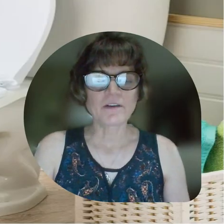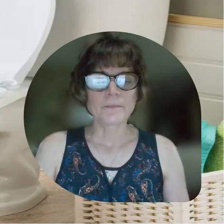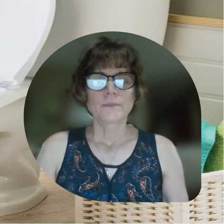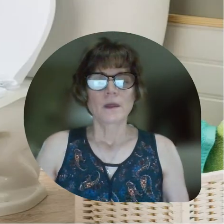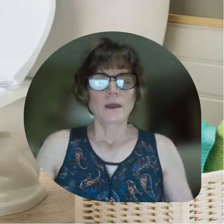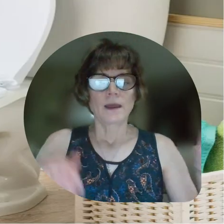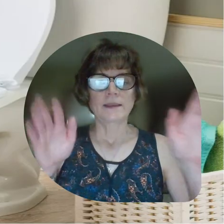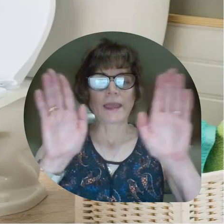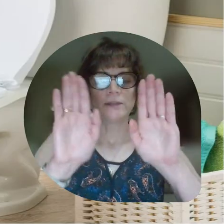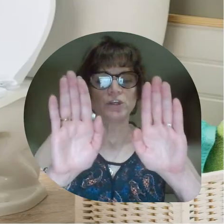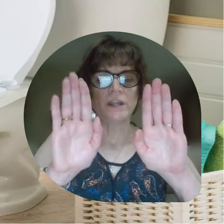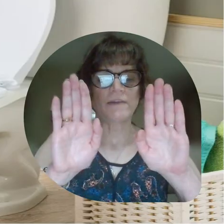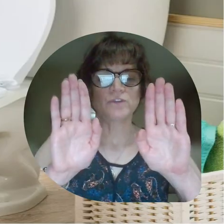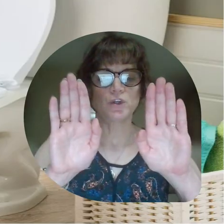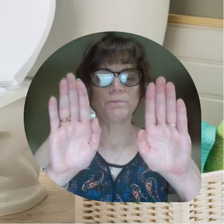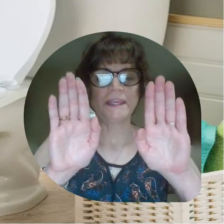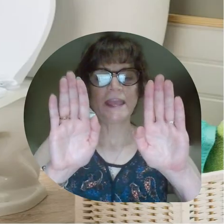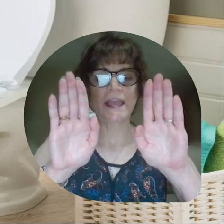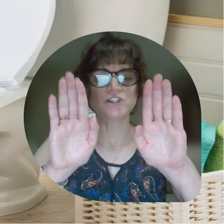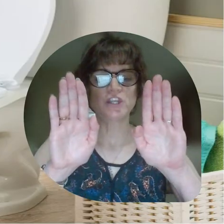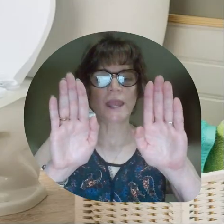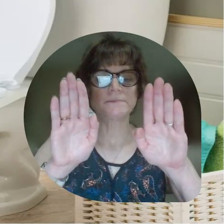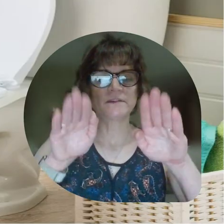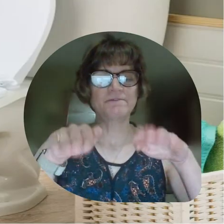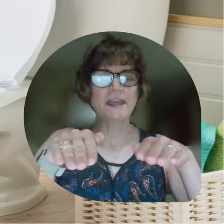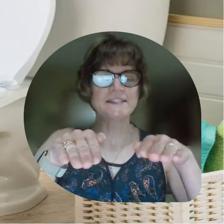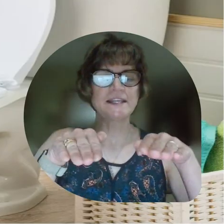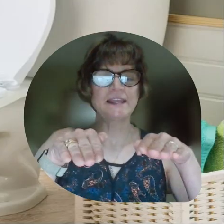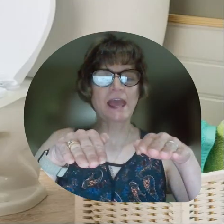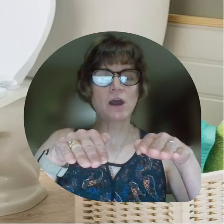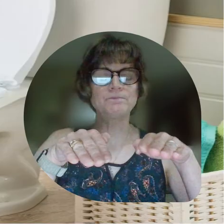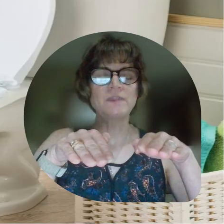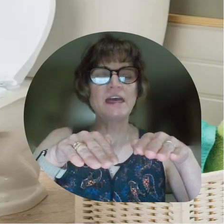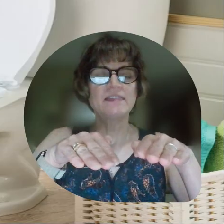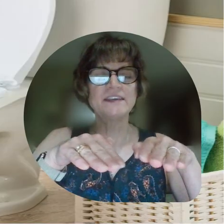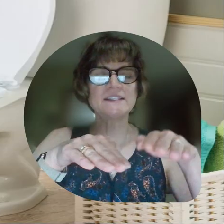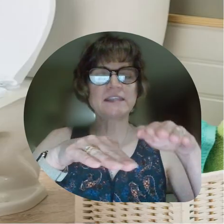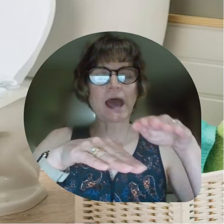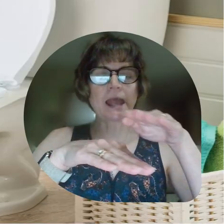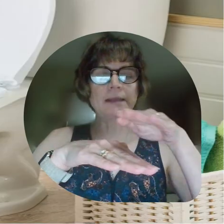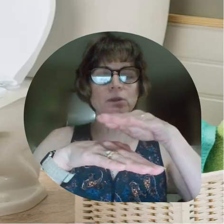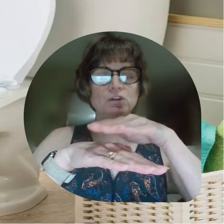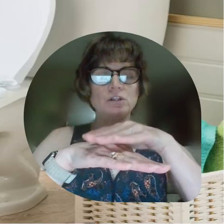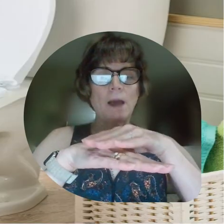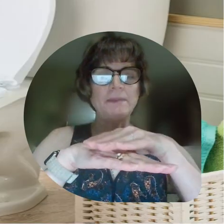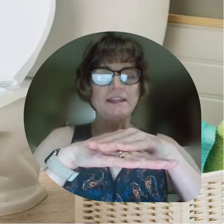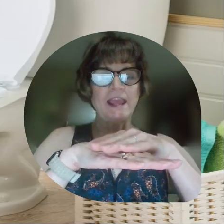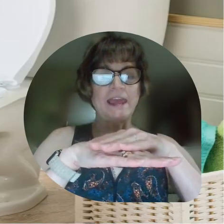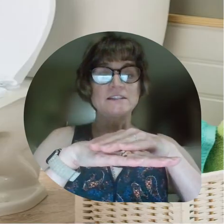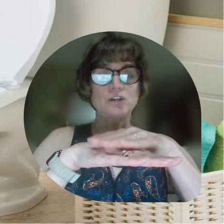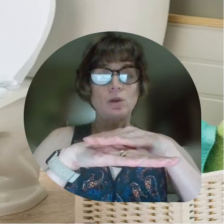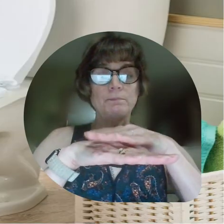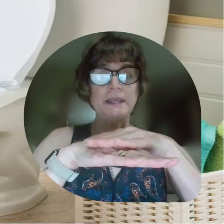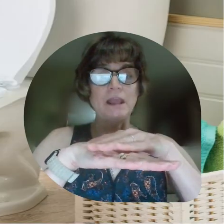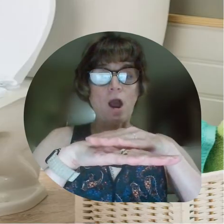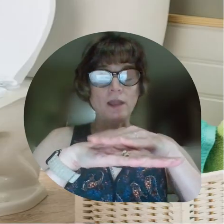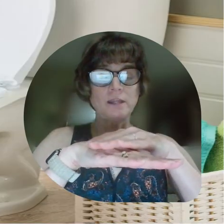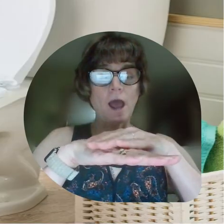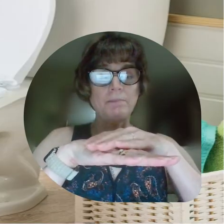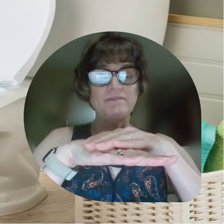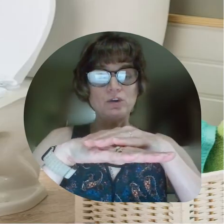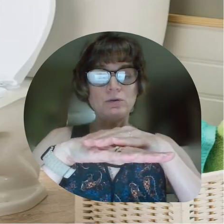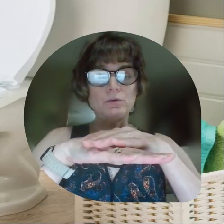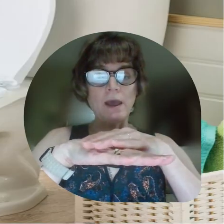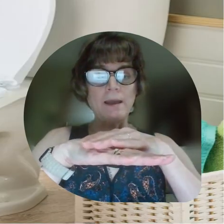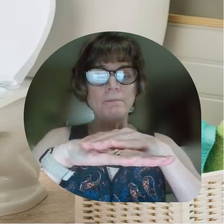Off. Again, you're going to have two B hand shapes facing down. This time, your dominant hand is going to be on